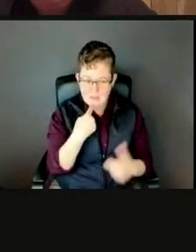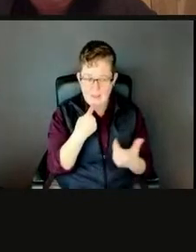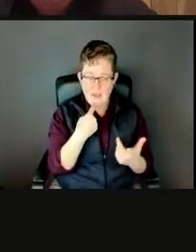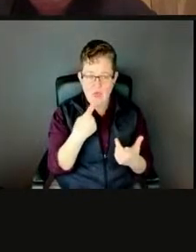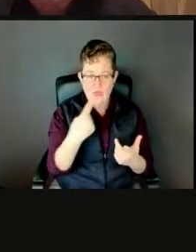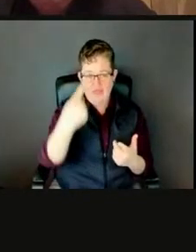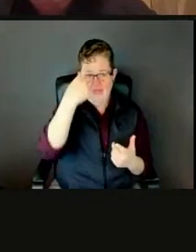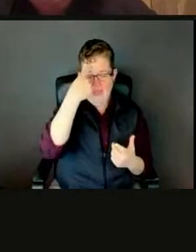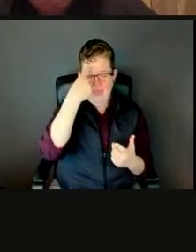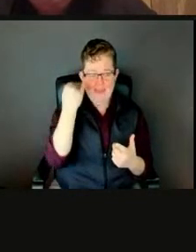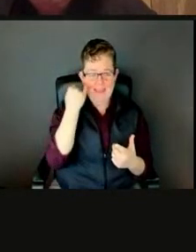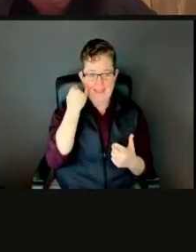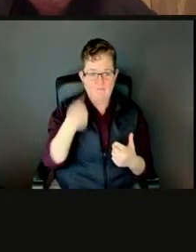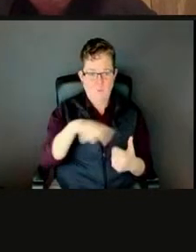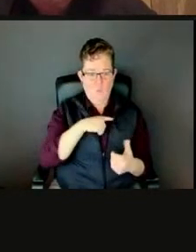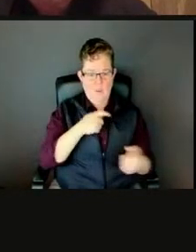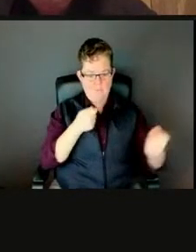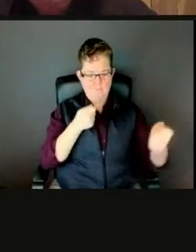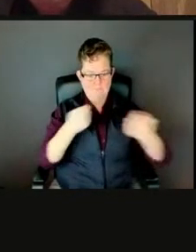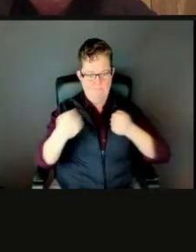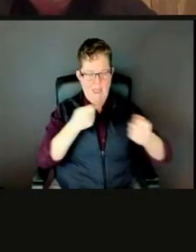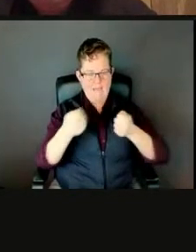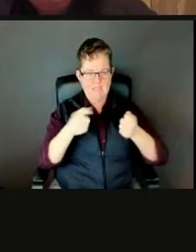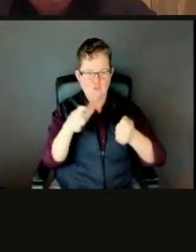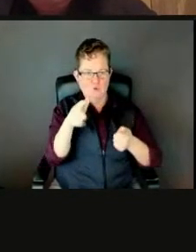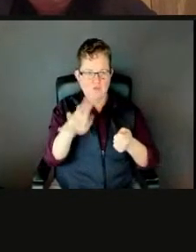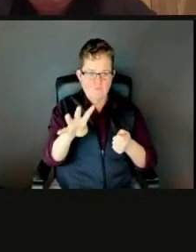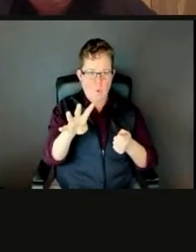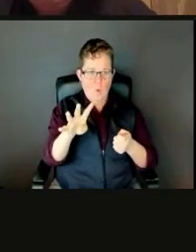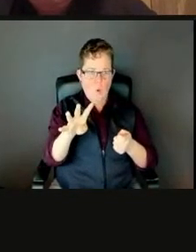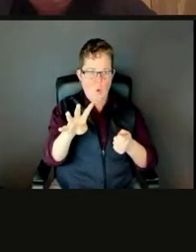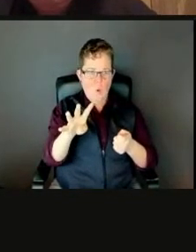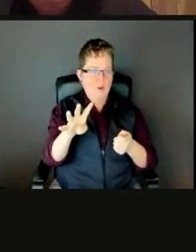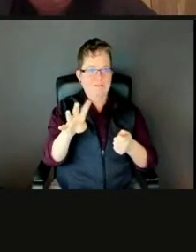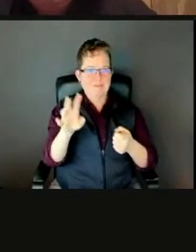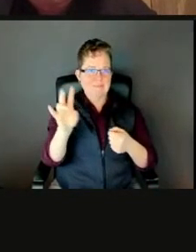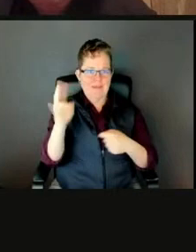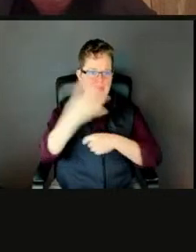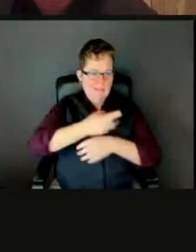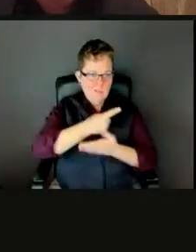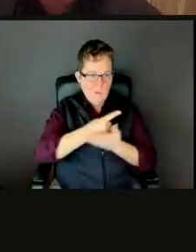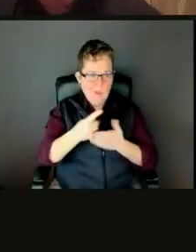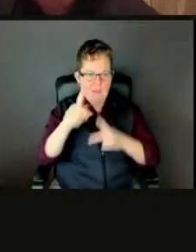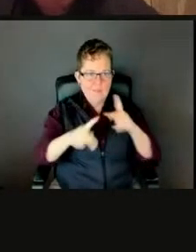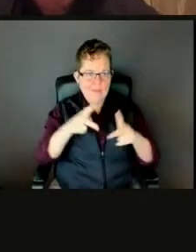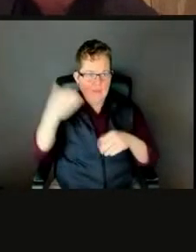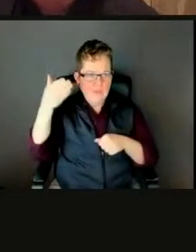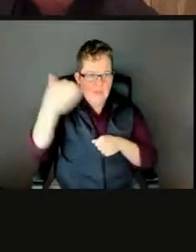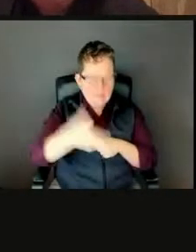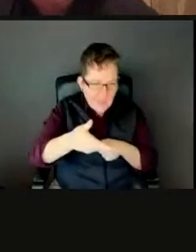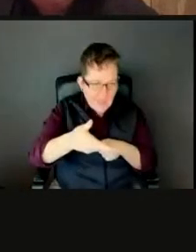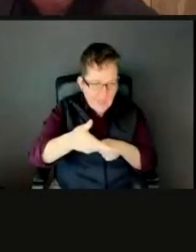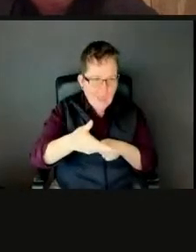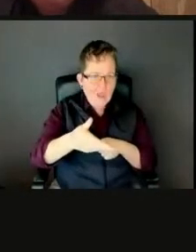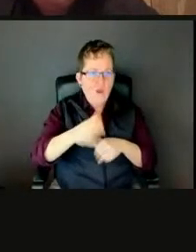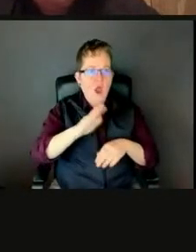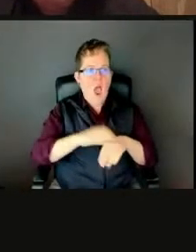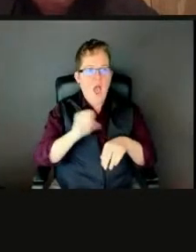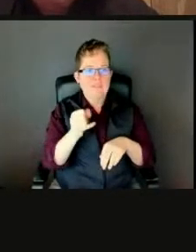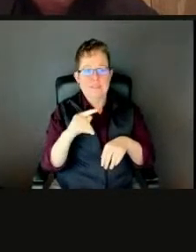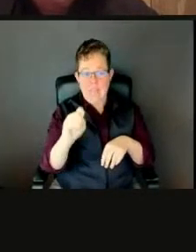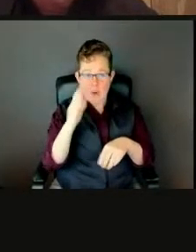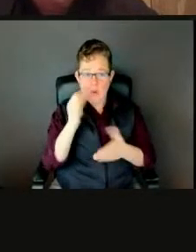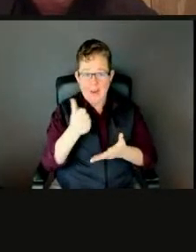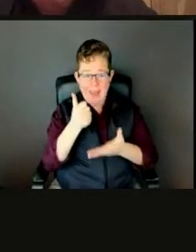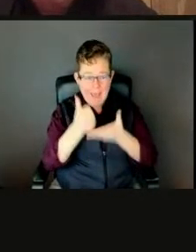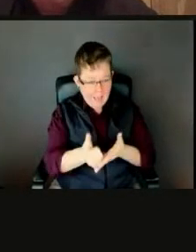be managed and 24/7 and people on site would also help the issue of people